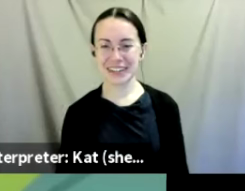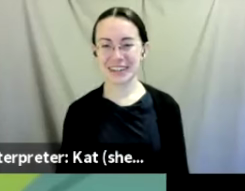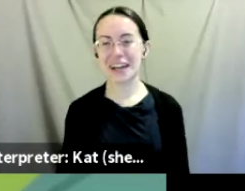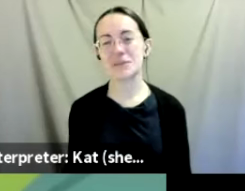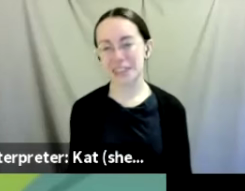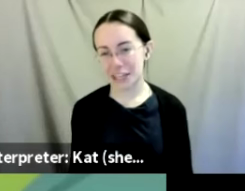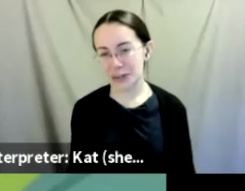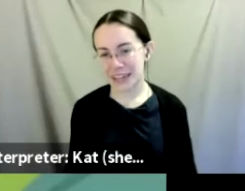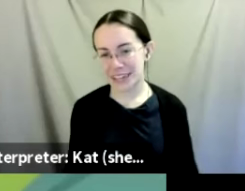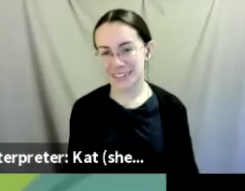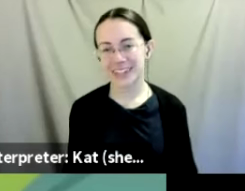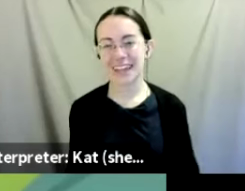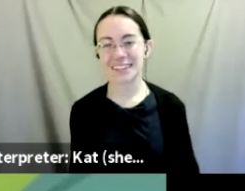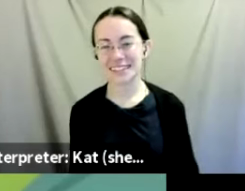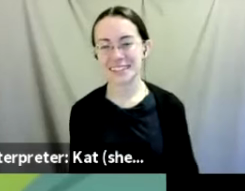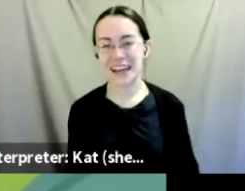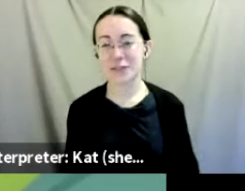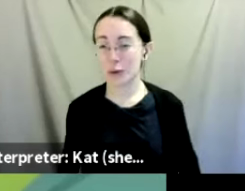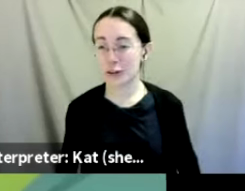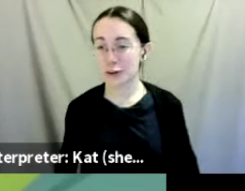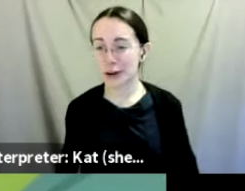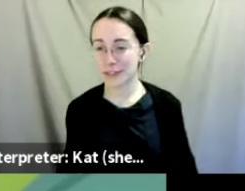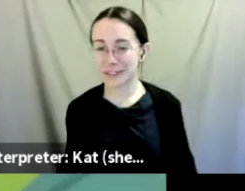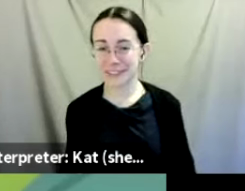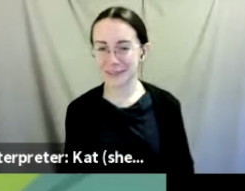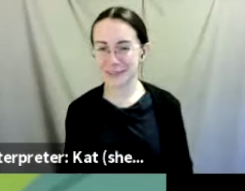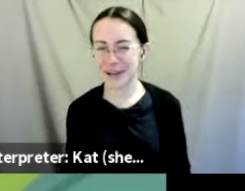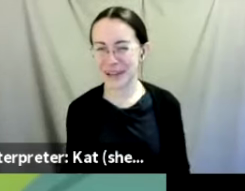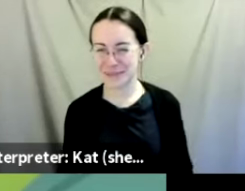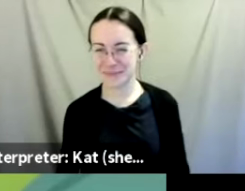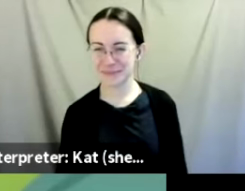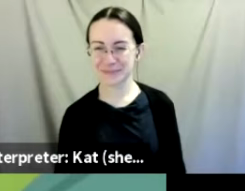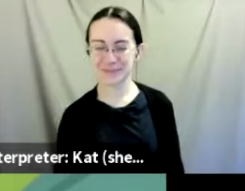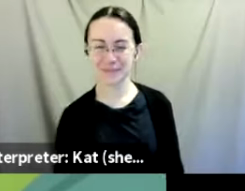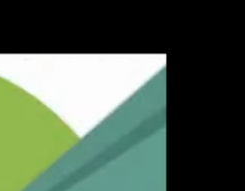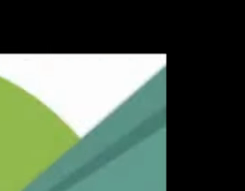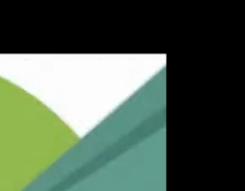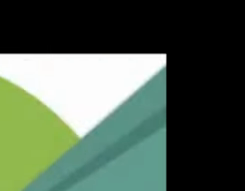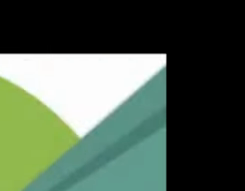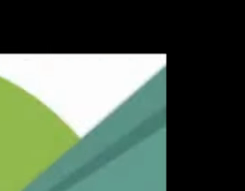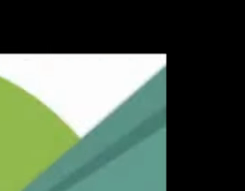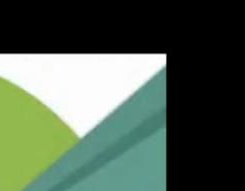All right then. Thank you again and have a wonderful conference. Bye. You too. Bye.